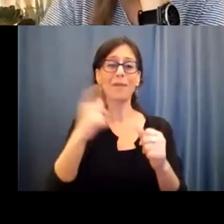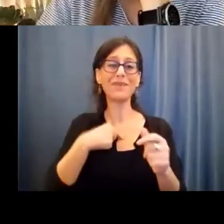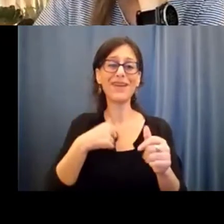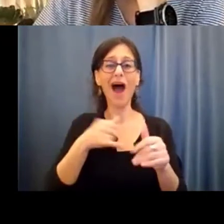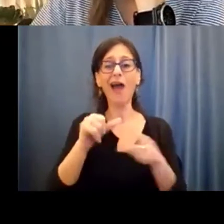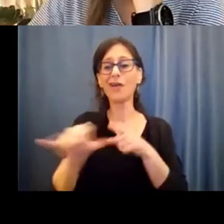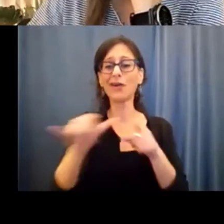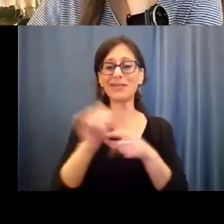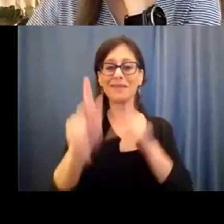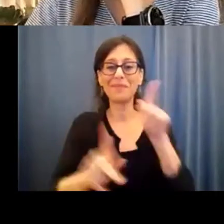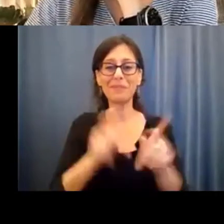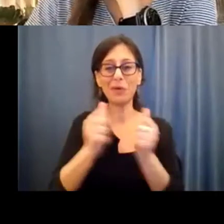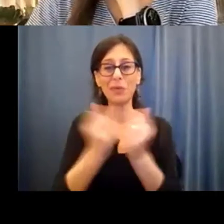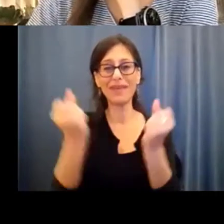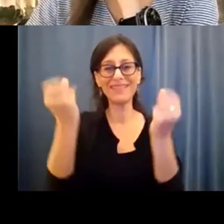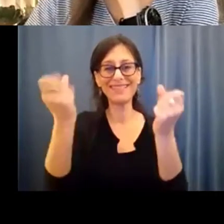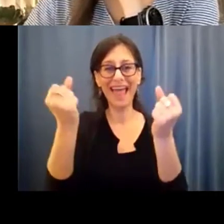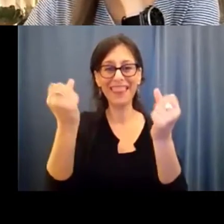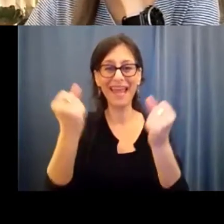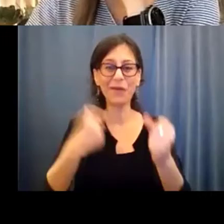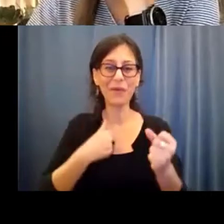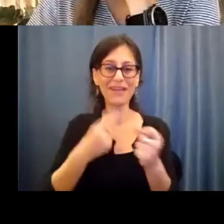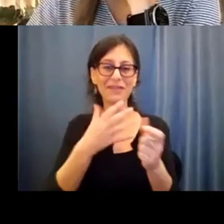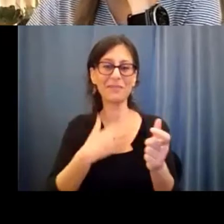language. So